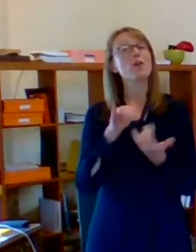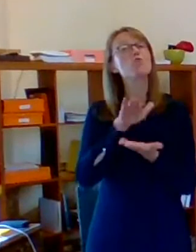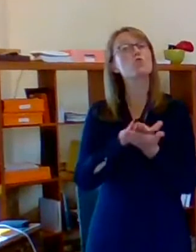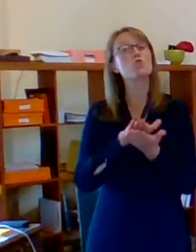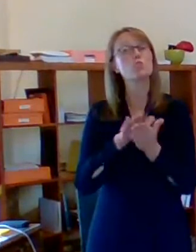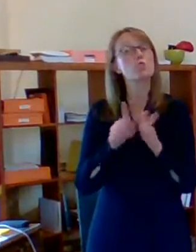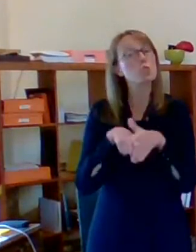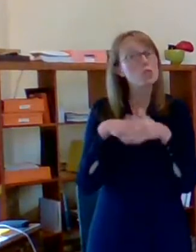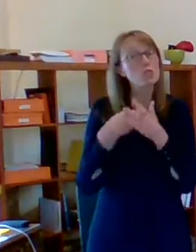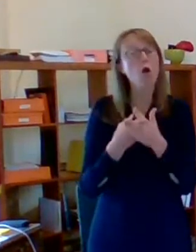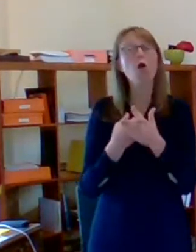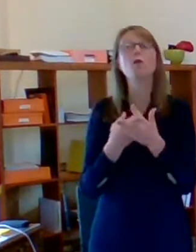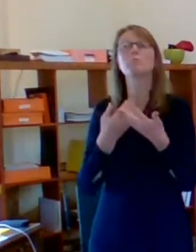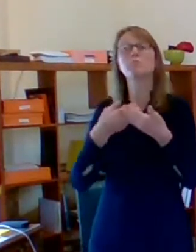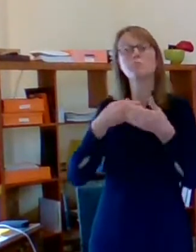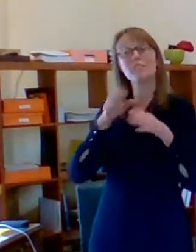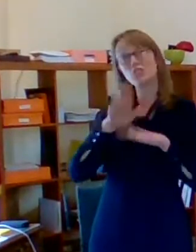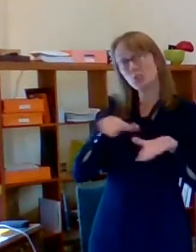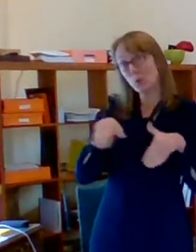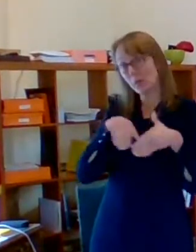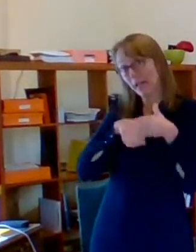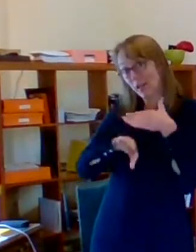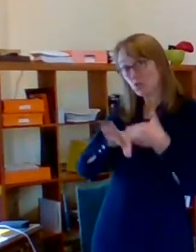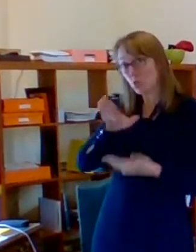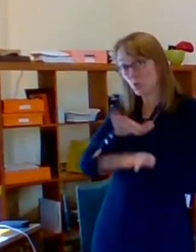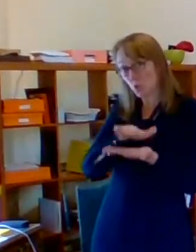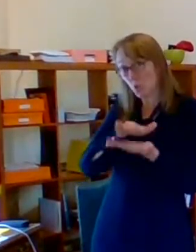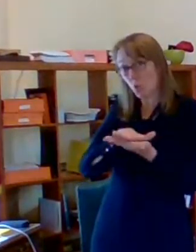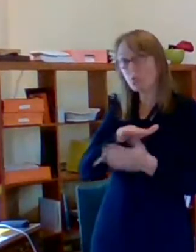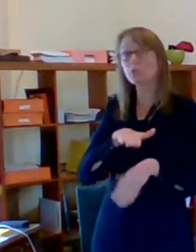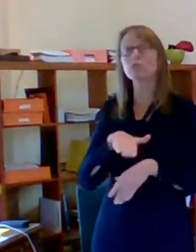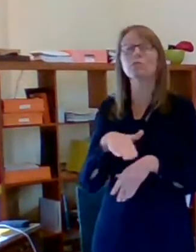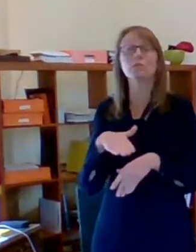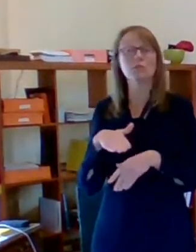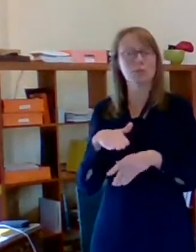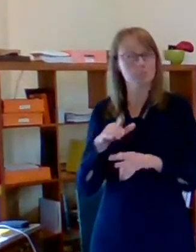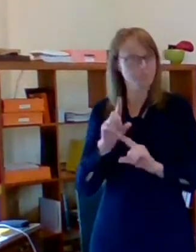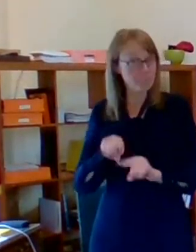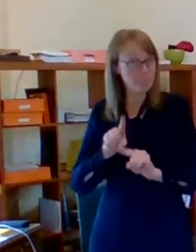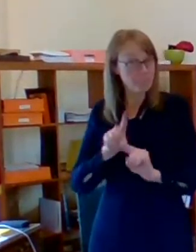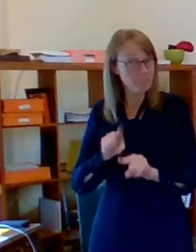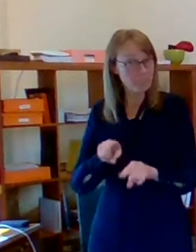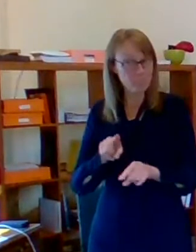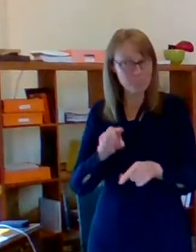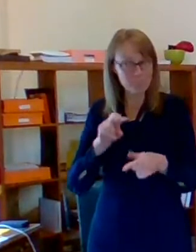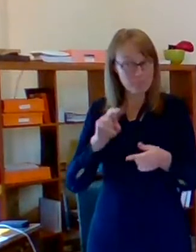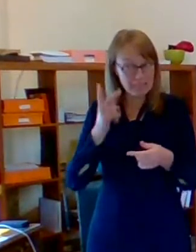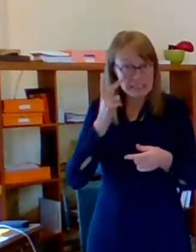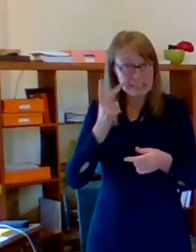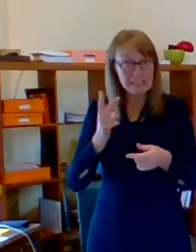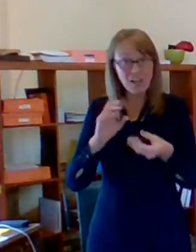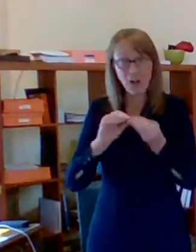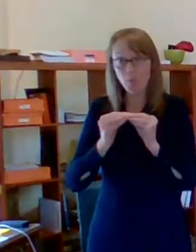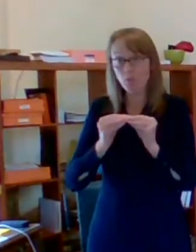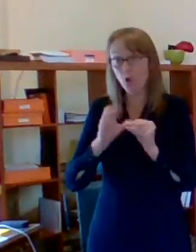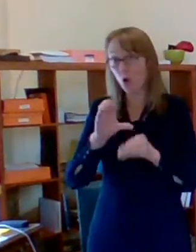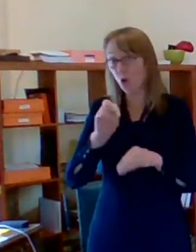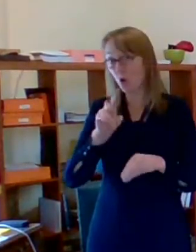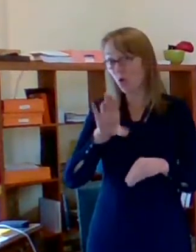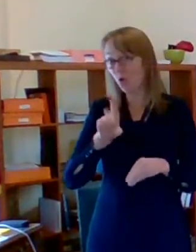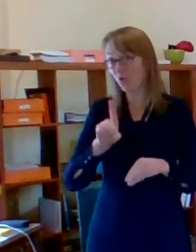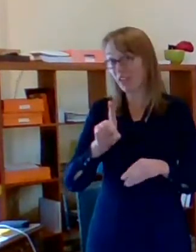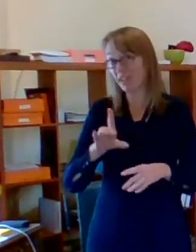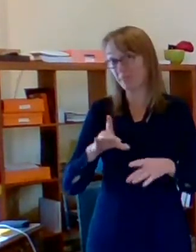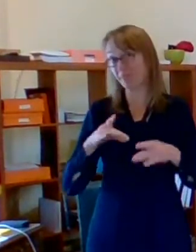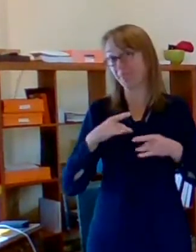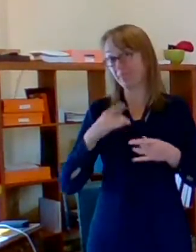learning? So in the city of St. Louis, and Dr. Eccles was on Monday, and he talked about that. We have